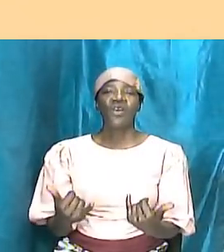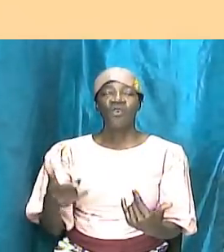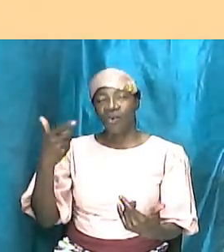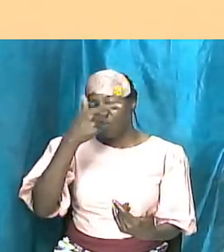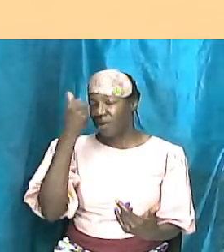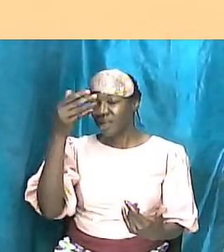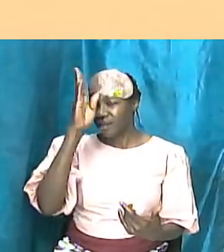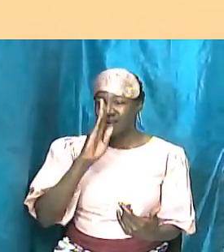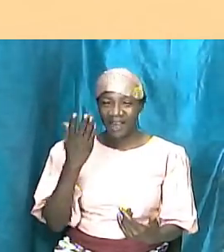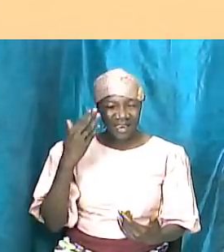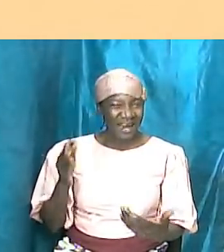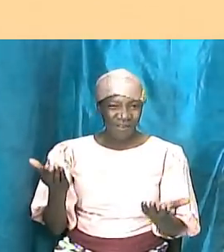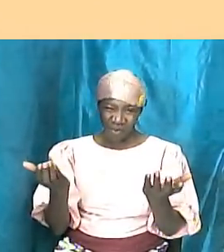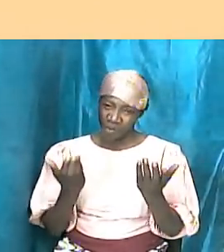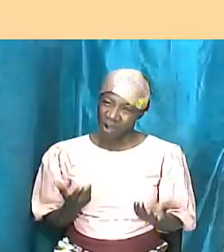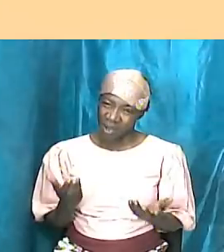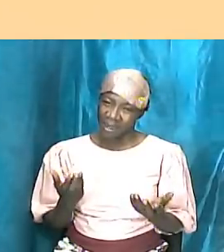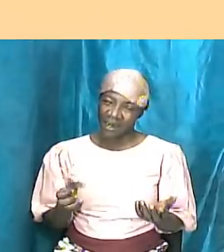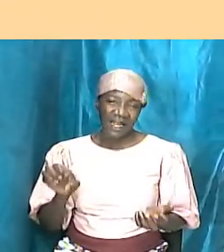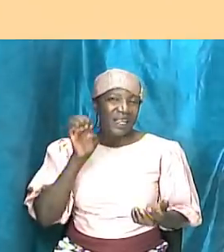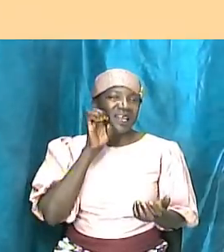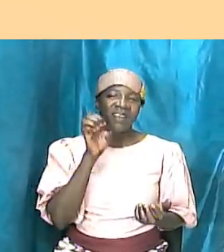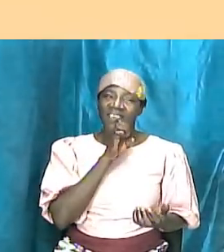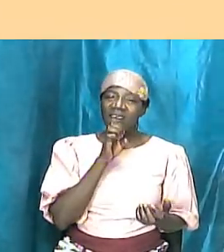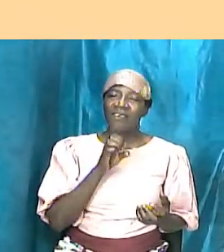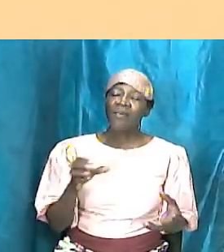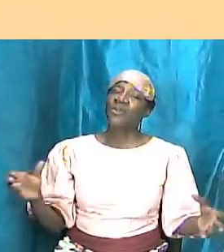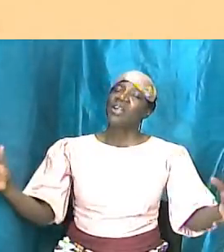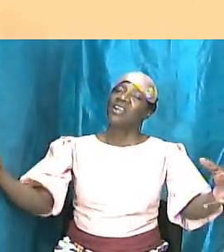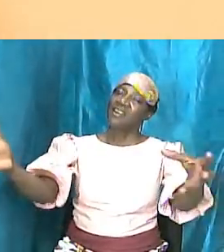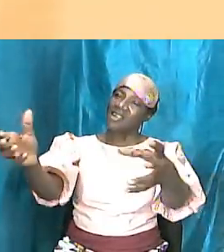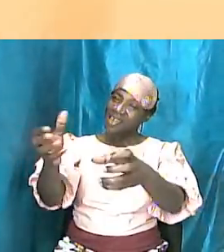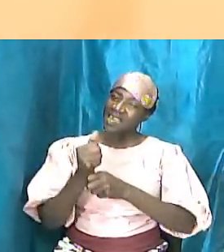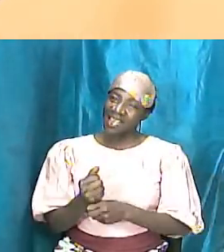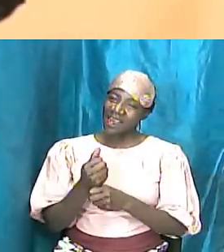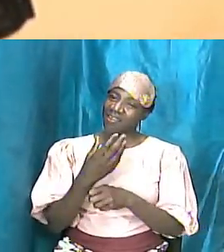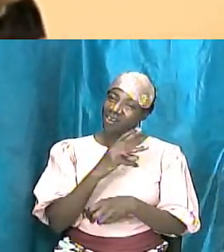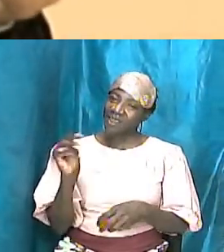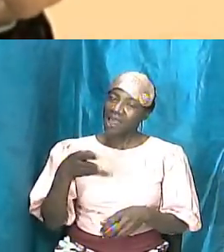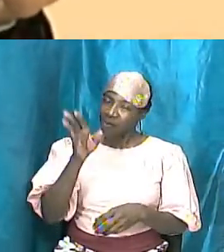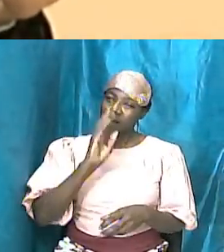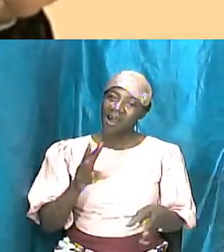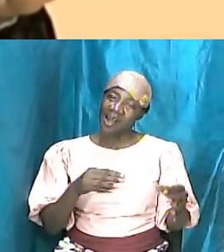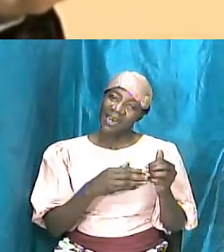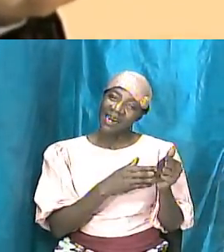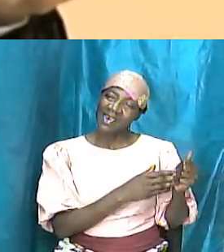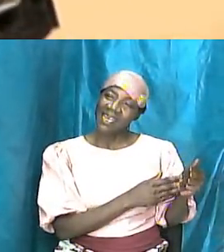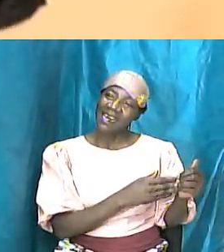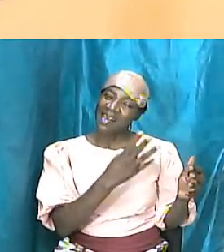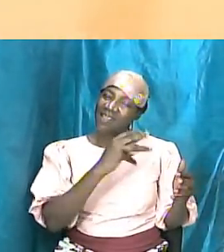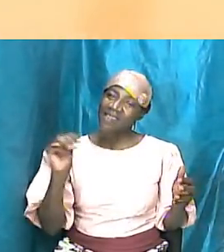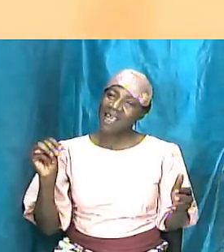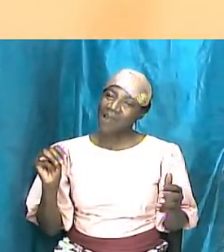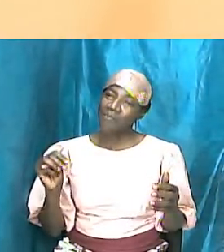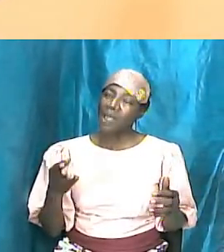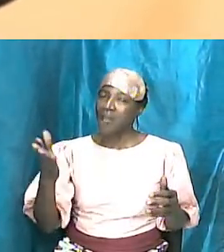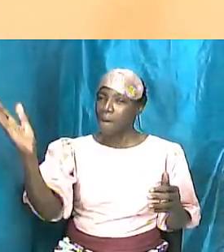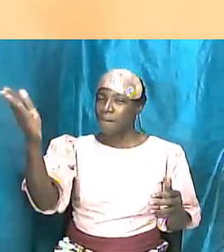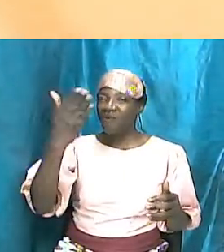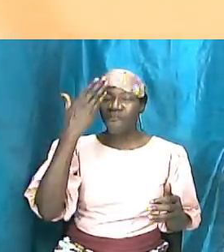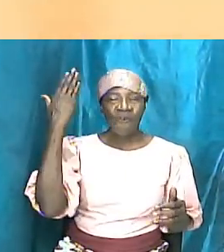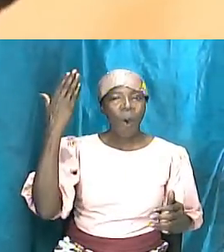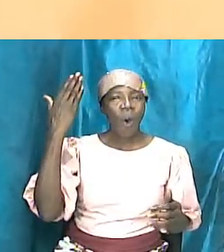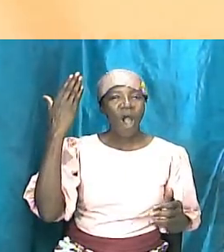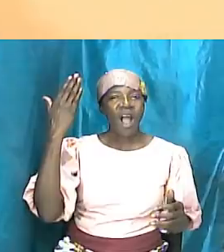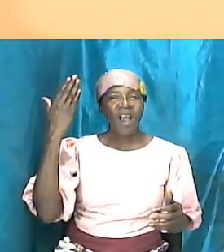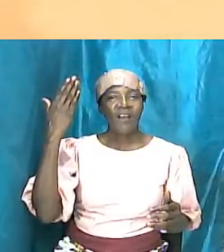God didn't want the Egyptians to catch up with them, God, who was leading them earlier by way of